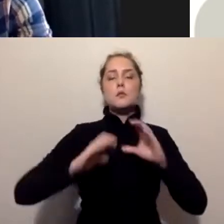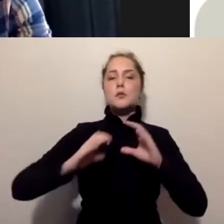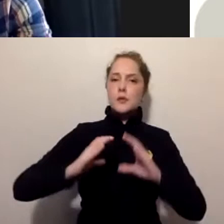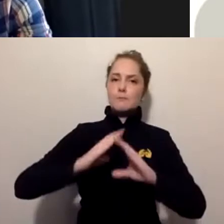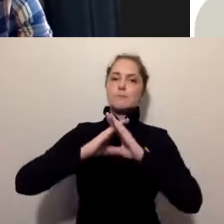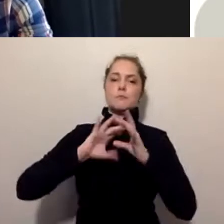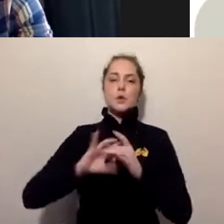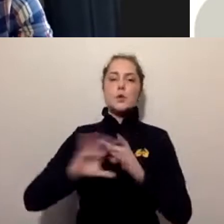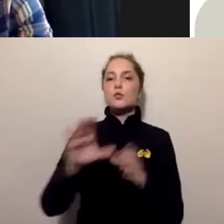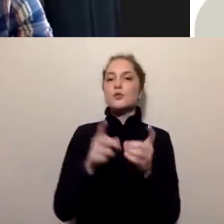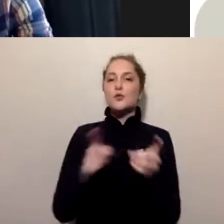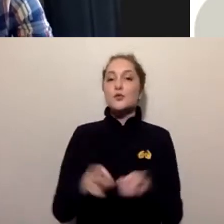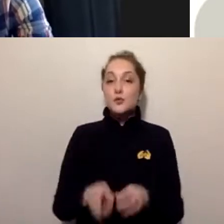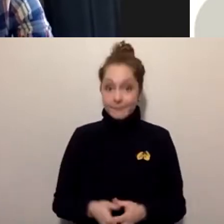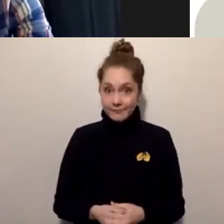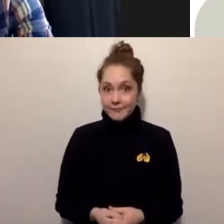your district.